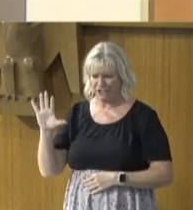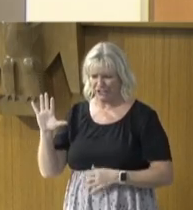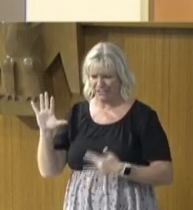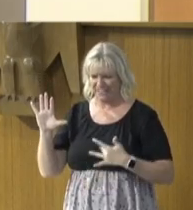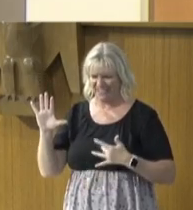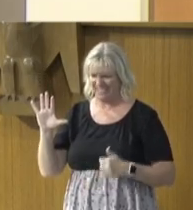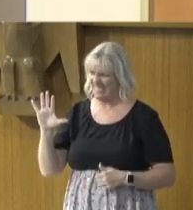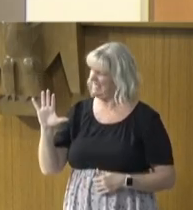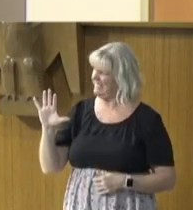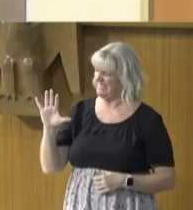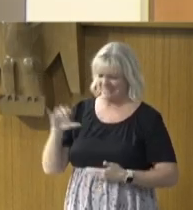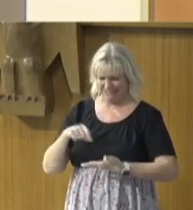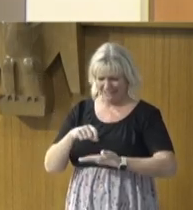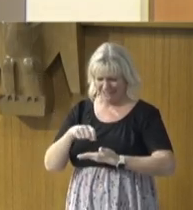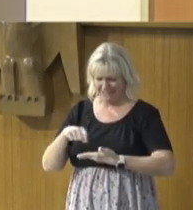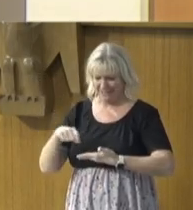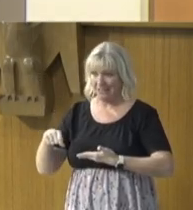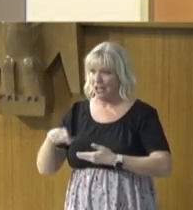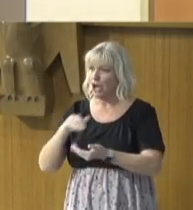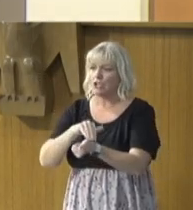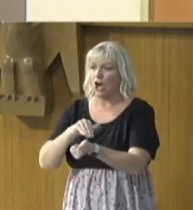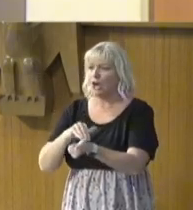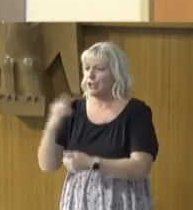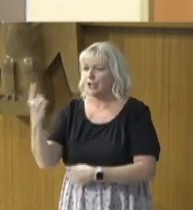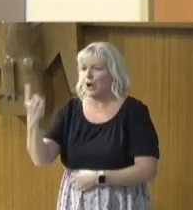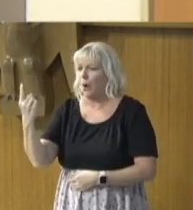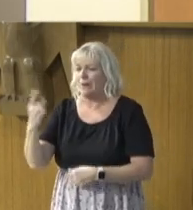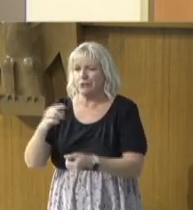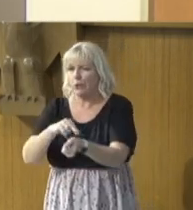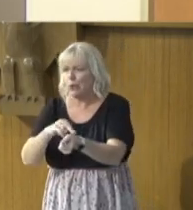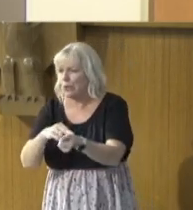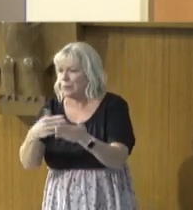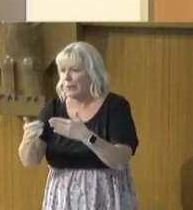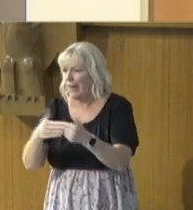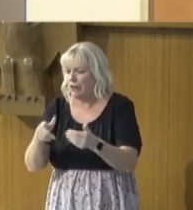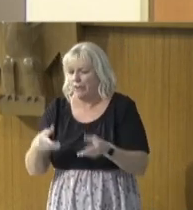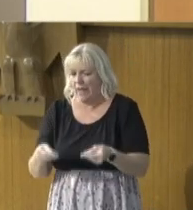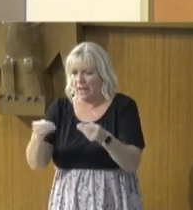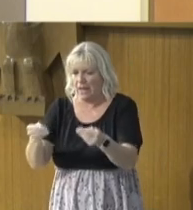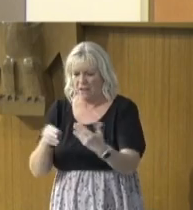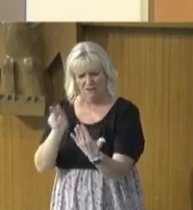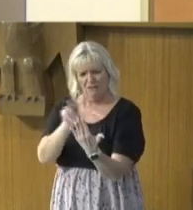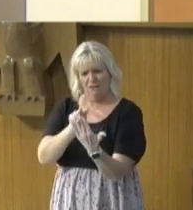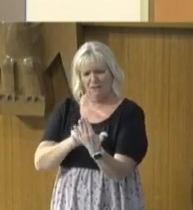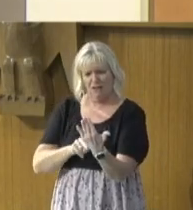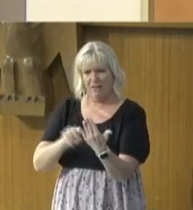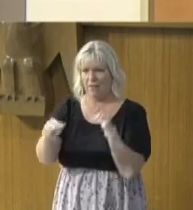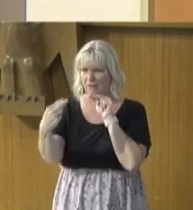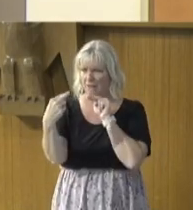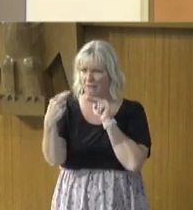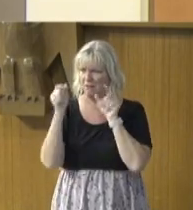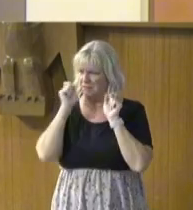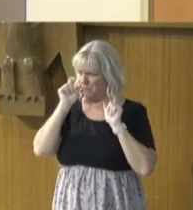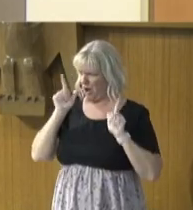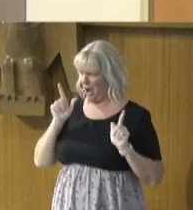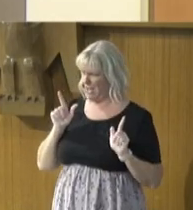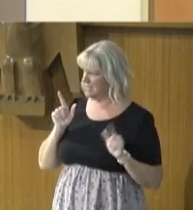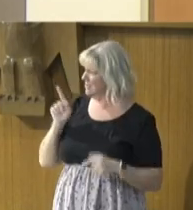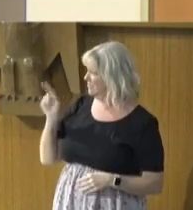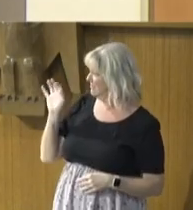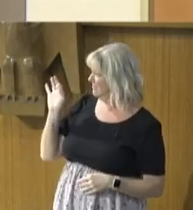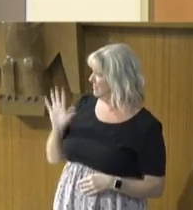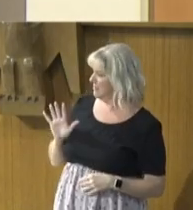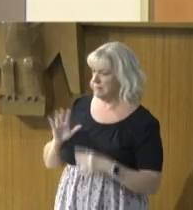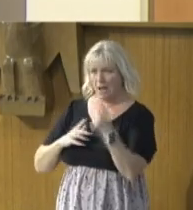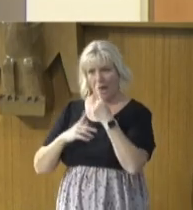And almost unfailingly, the doctor or whoever is taking the form from me is also surprised and asks